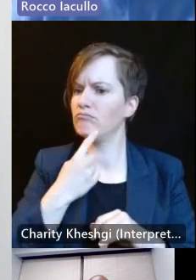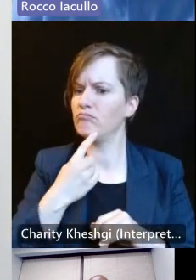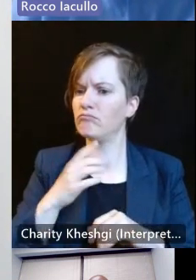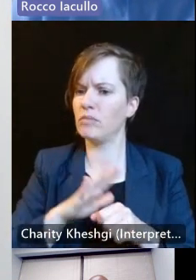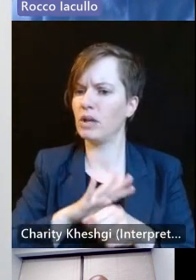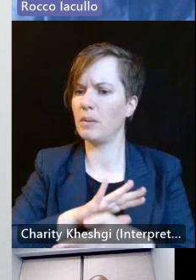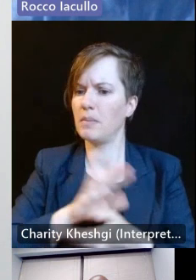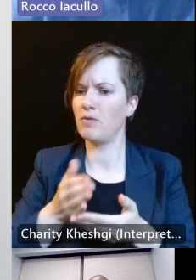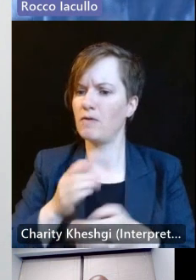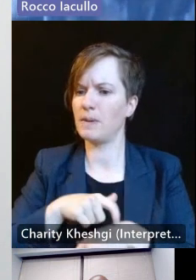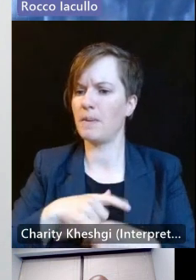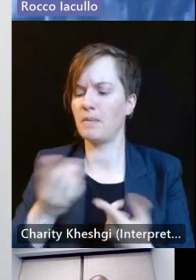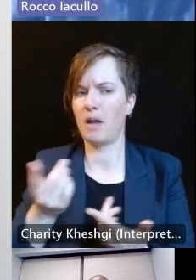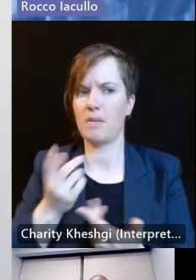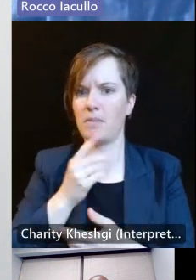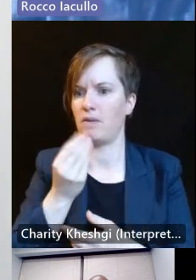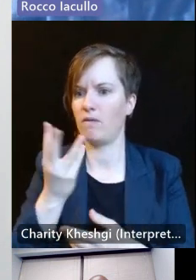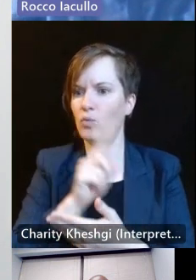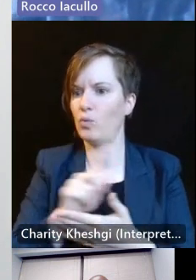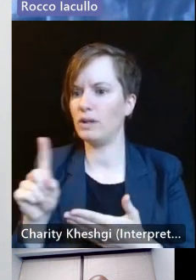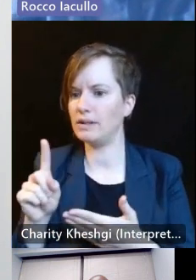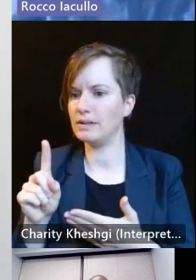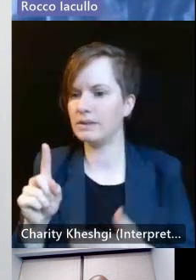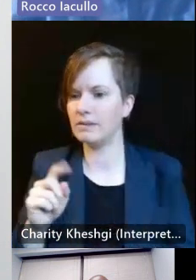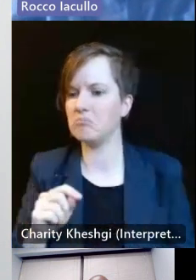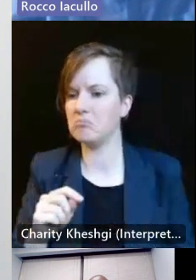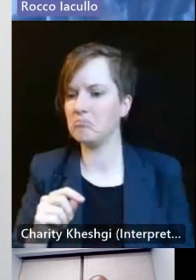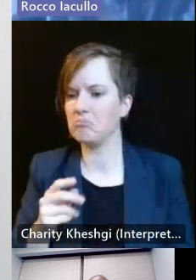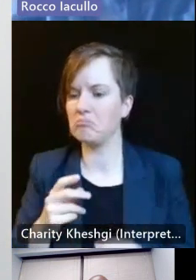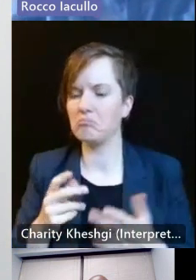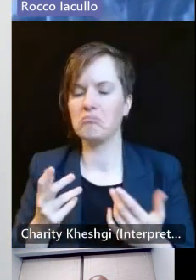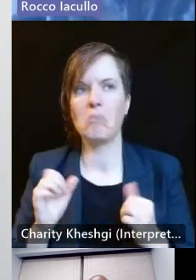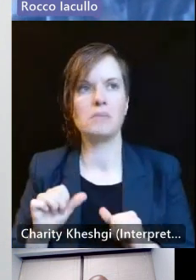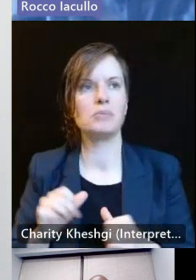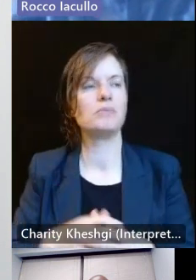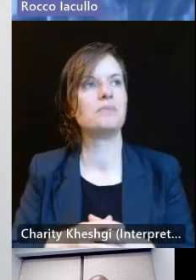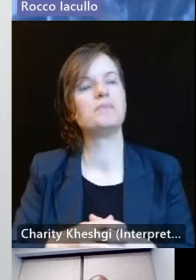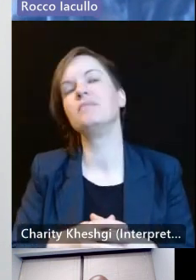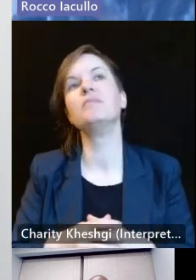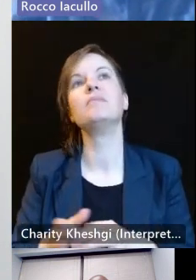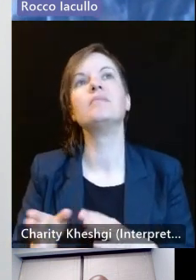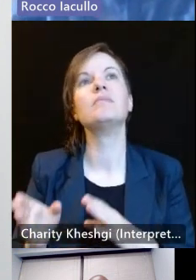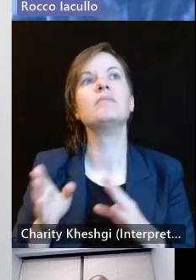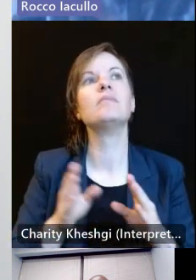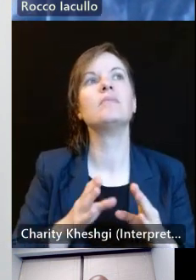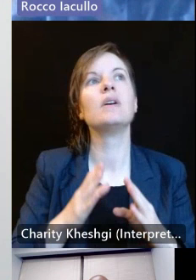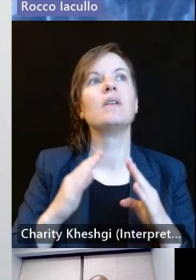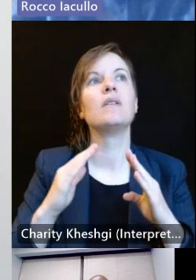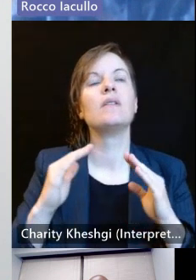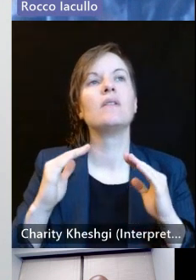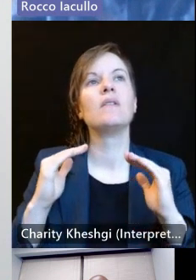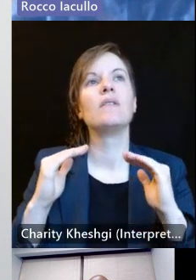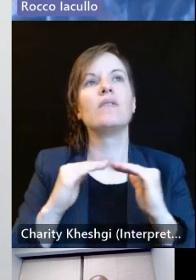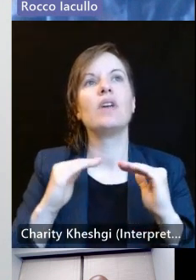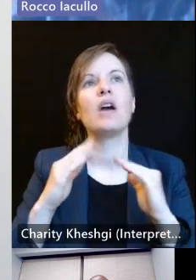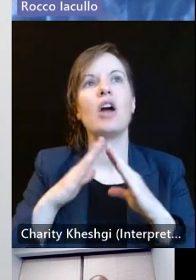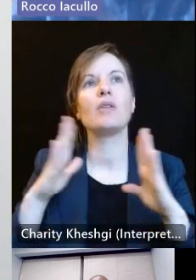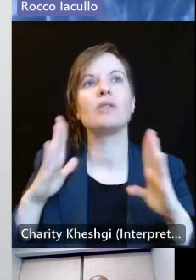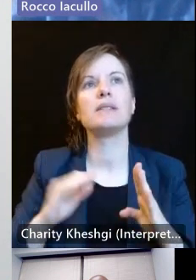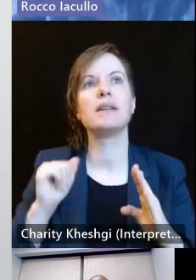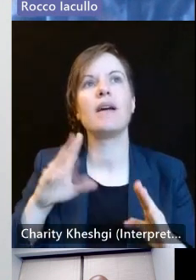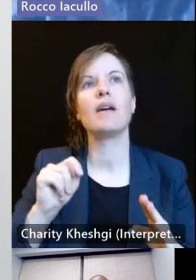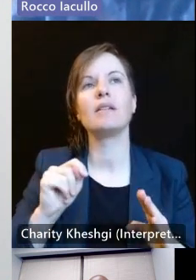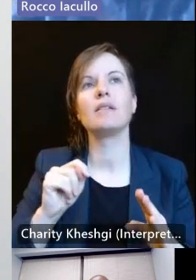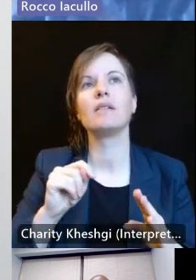as a few weeks. The Fair Housing Act bars owners or renters of dwellings from discriminating